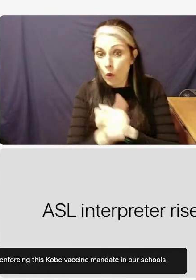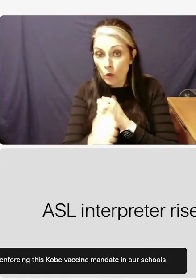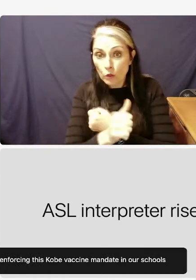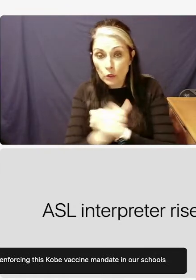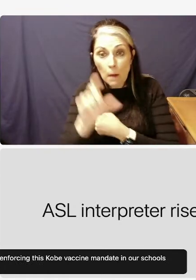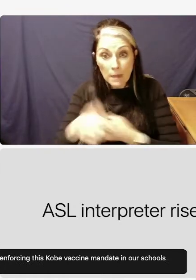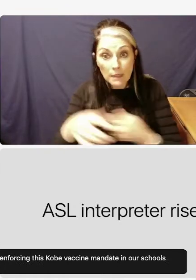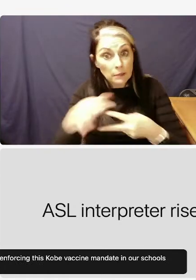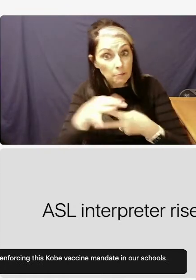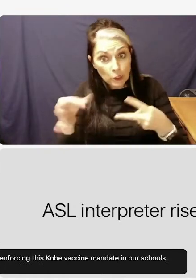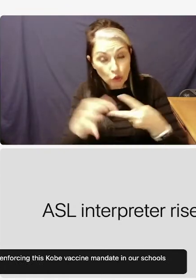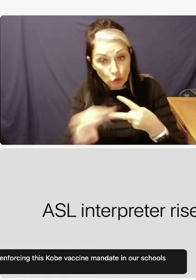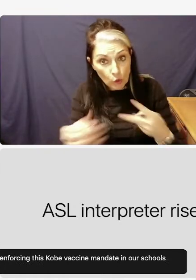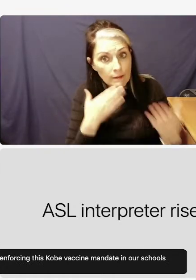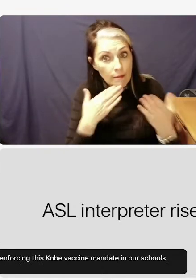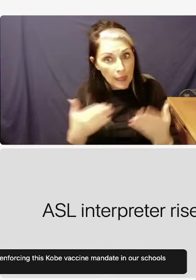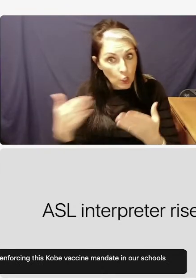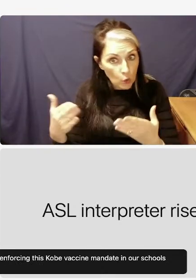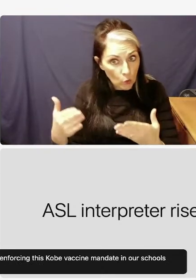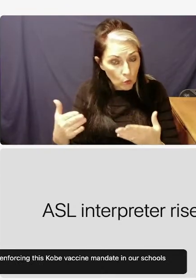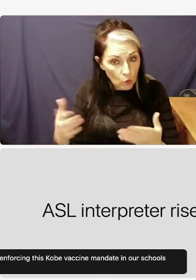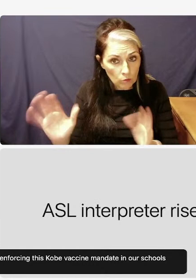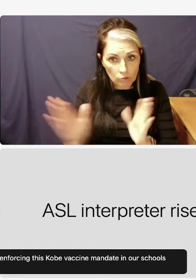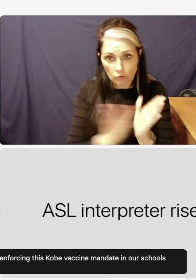choice thank you